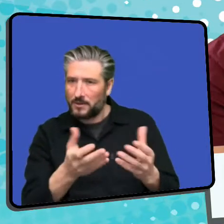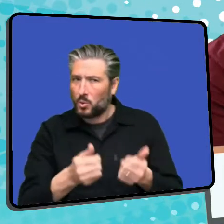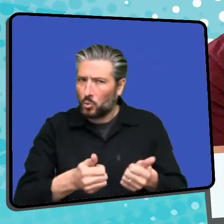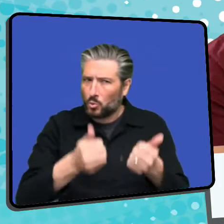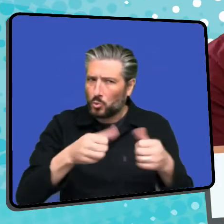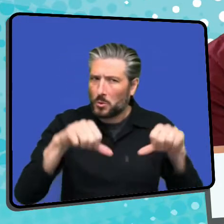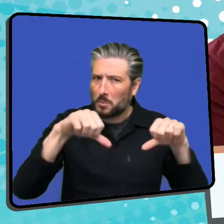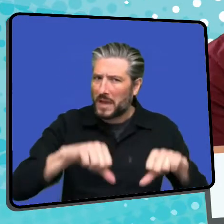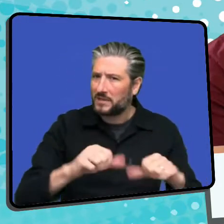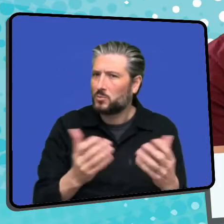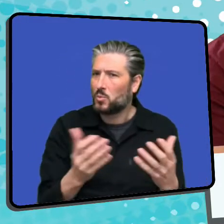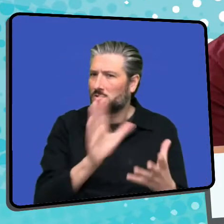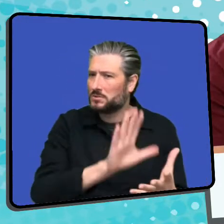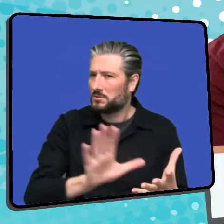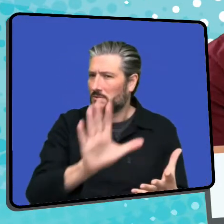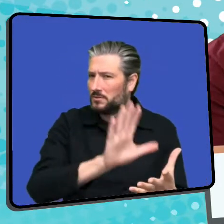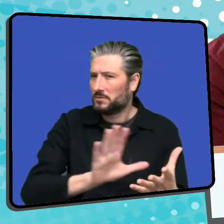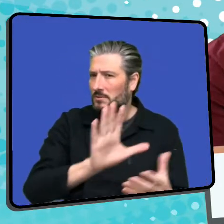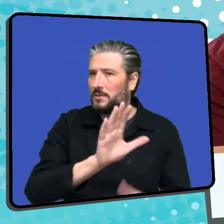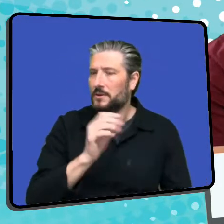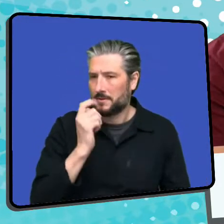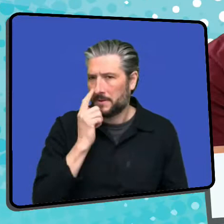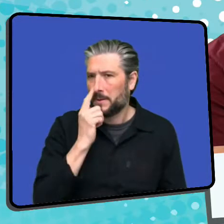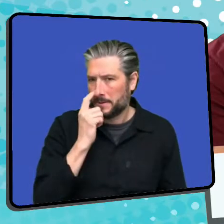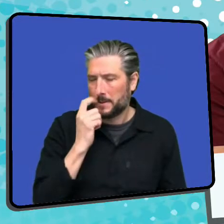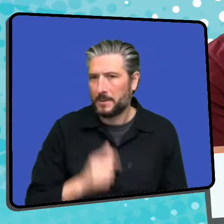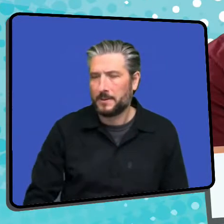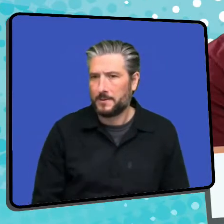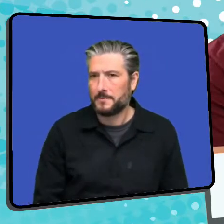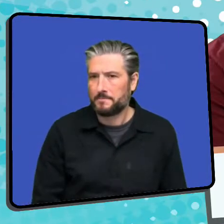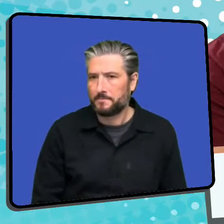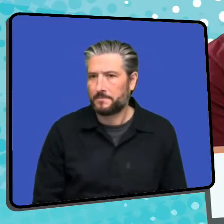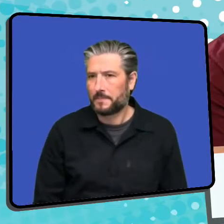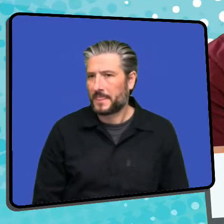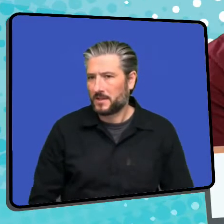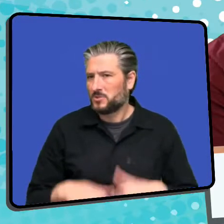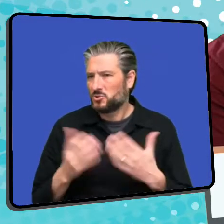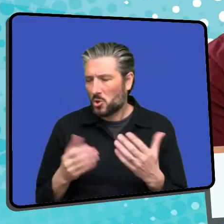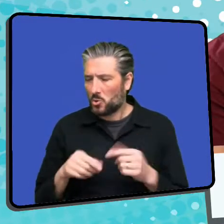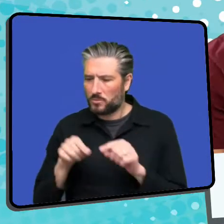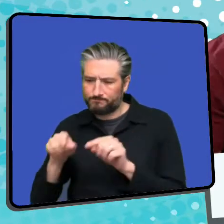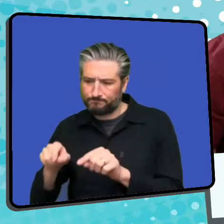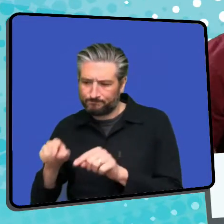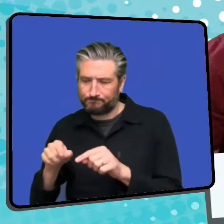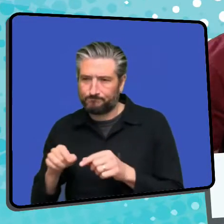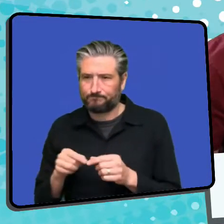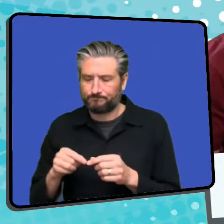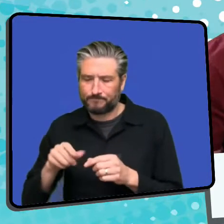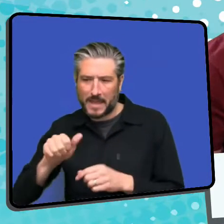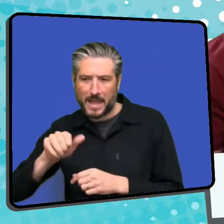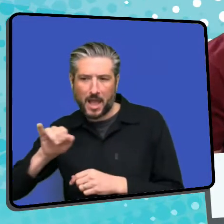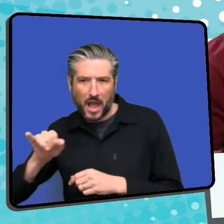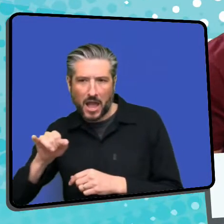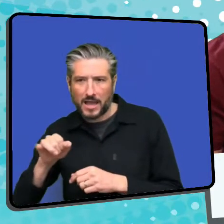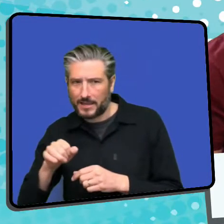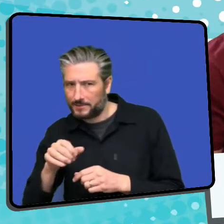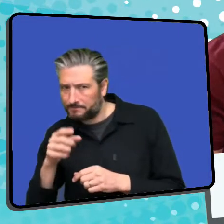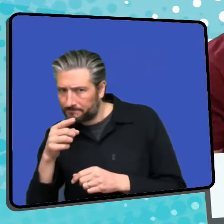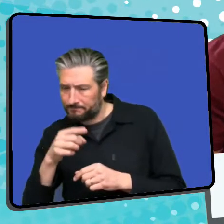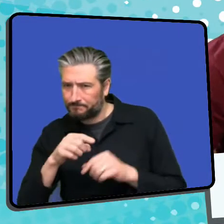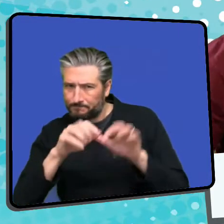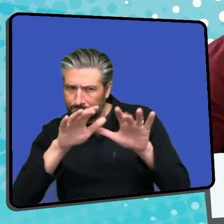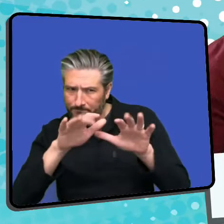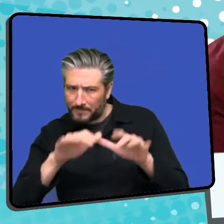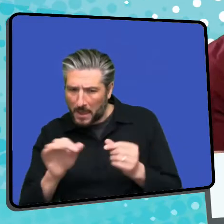the domain, and just to have a better understanding of the textual patterns. And right now I'm working on the deceptive opinion spam, and the goal is